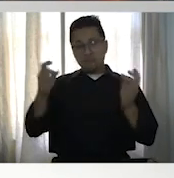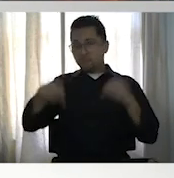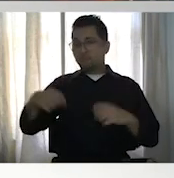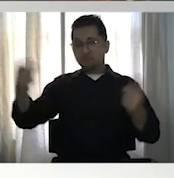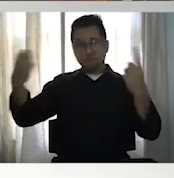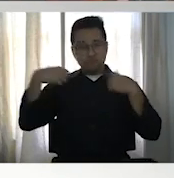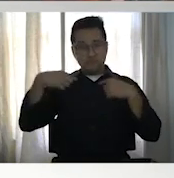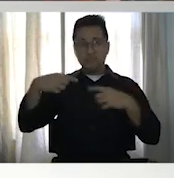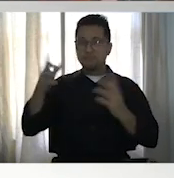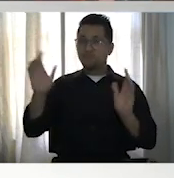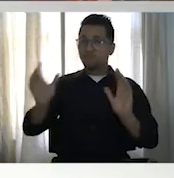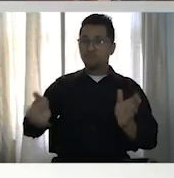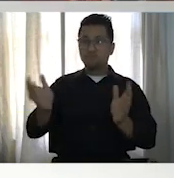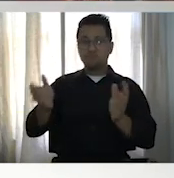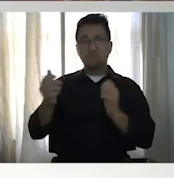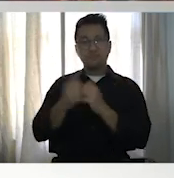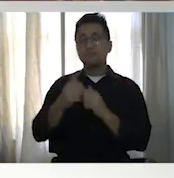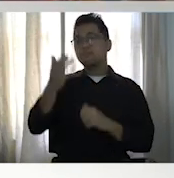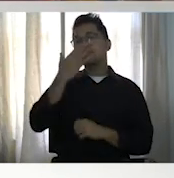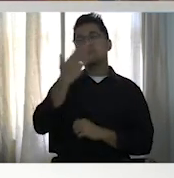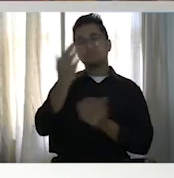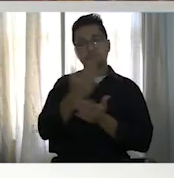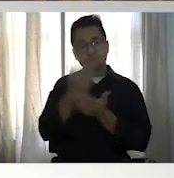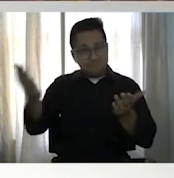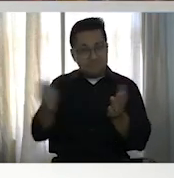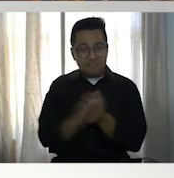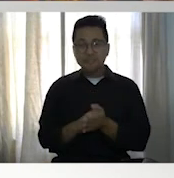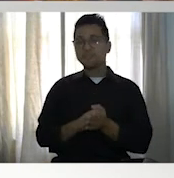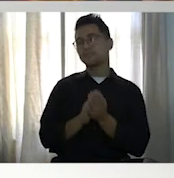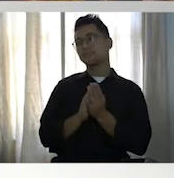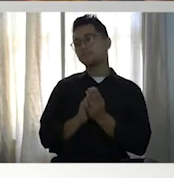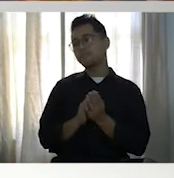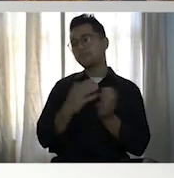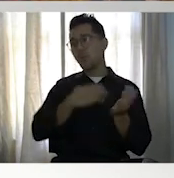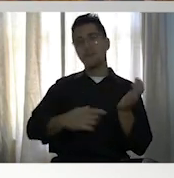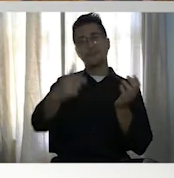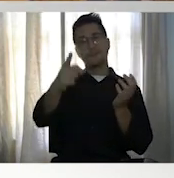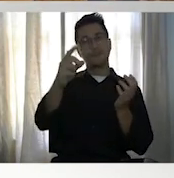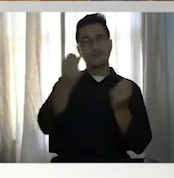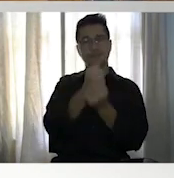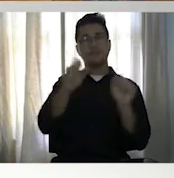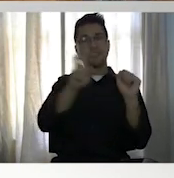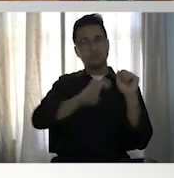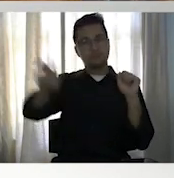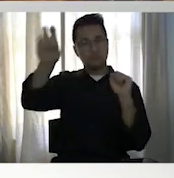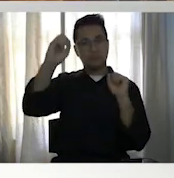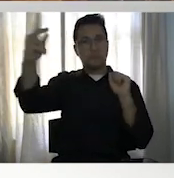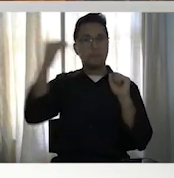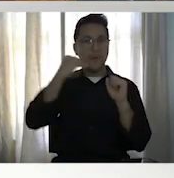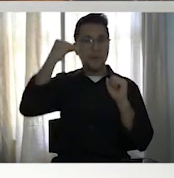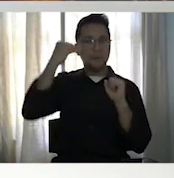come up and chat. Thank you so much, and wishing you safe travels home.